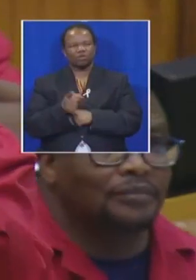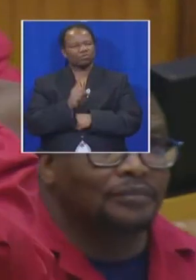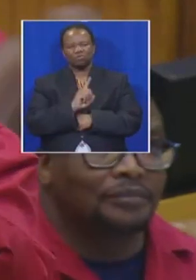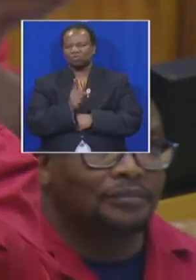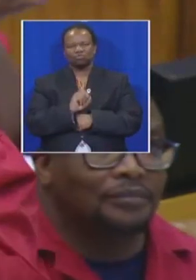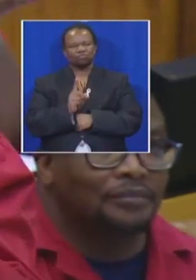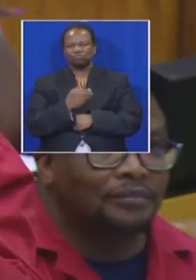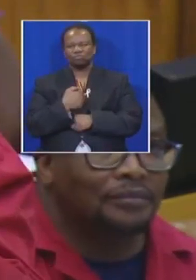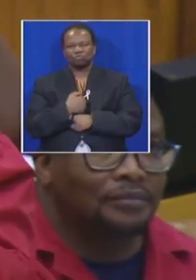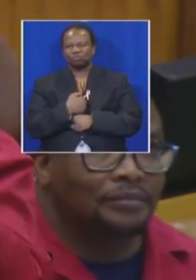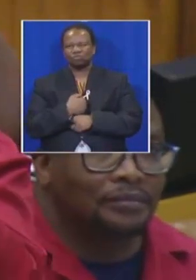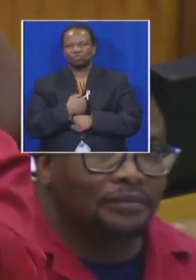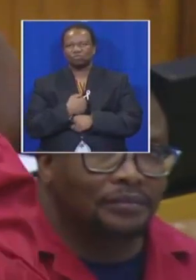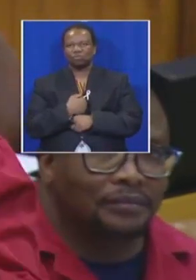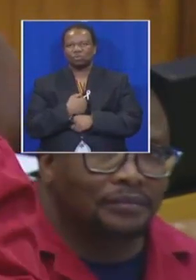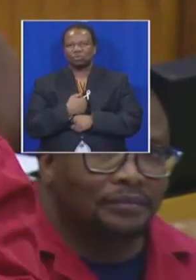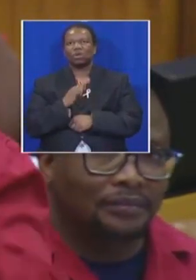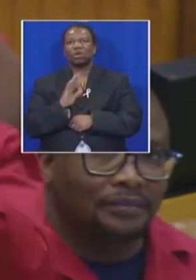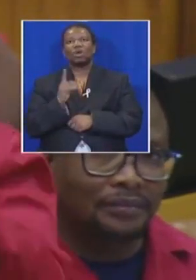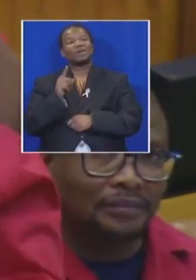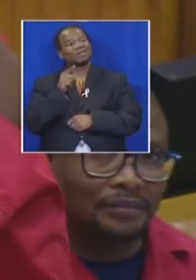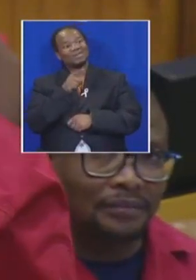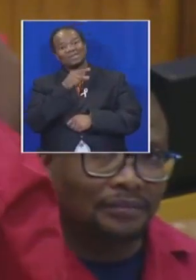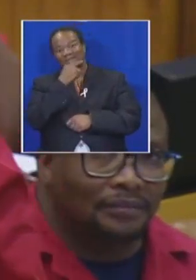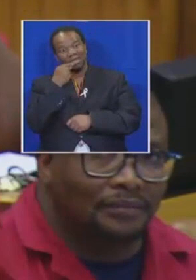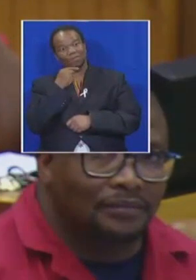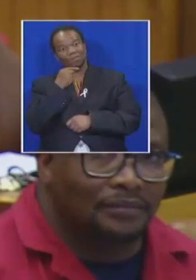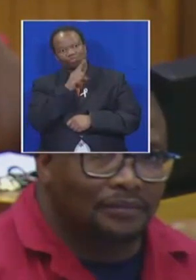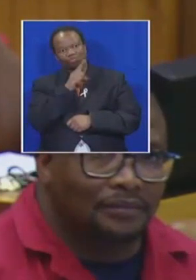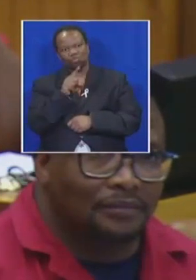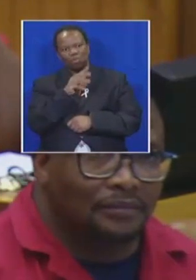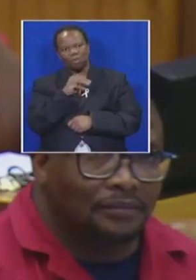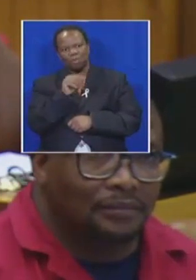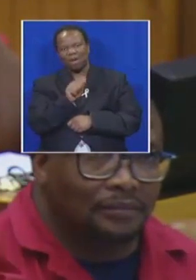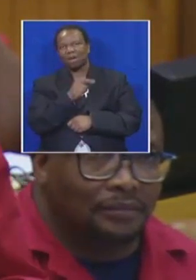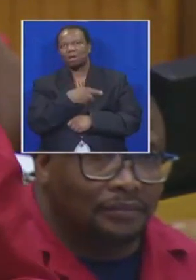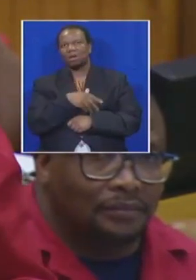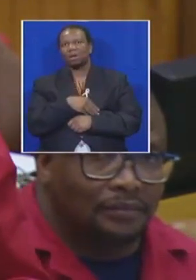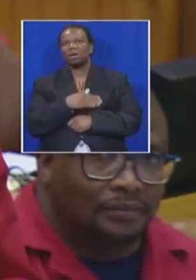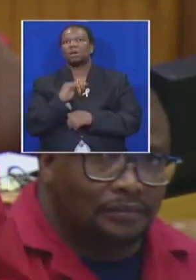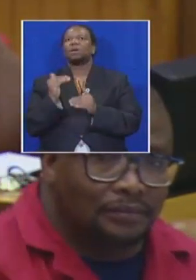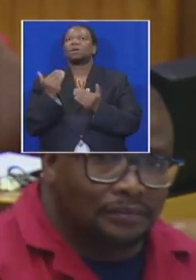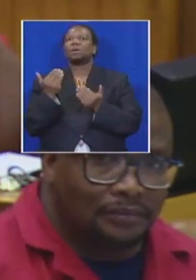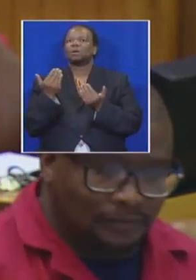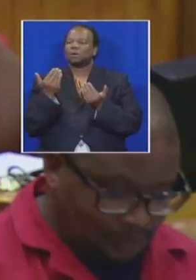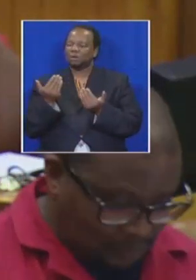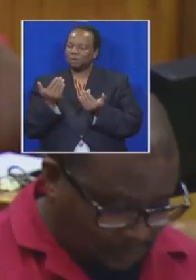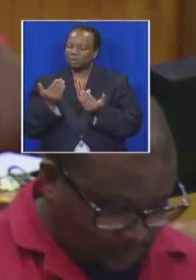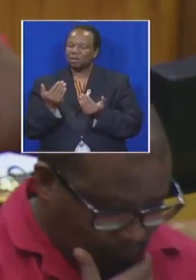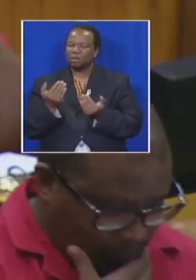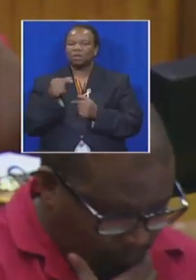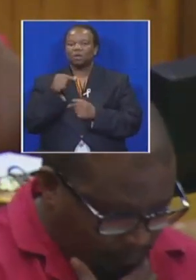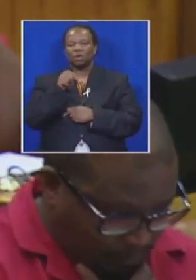the purpose of the sitting, it's Mr. Zuma. Thank Fine. you very much for saying that. The Gupta-led mafia faction of the